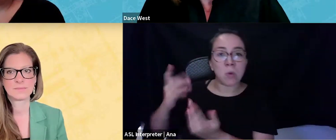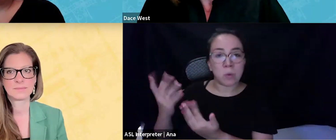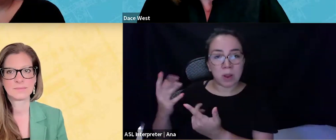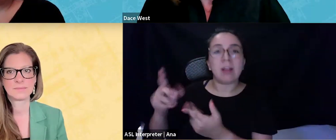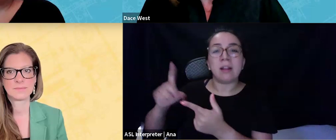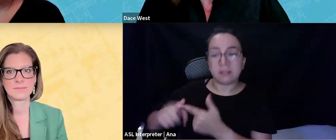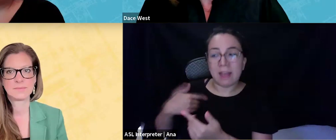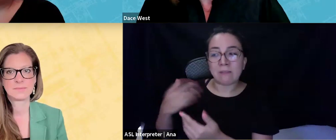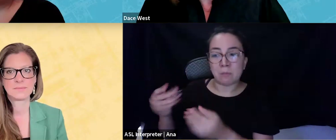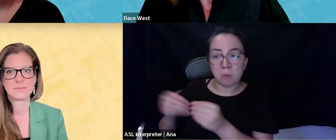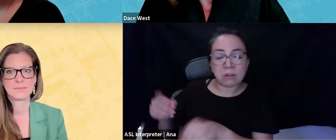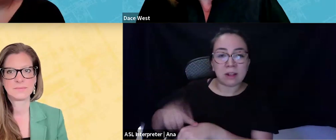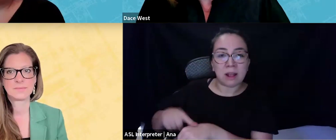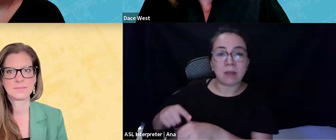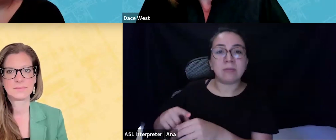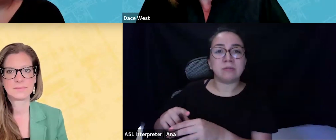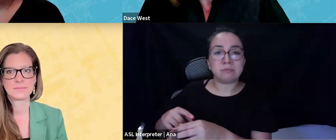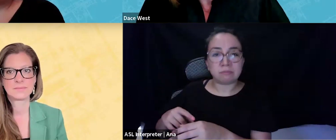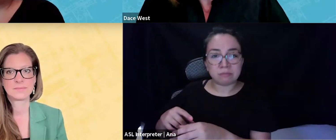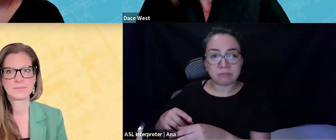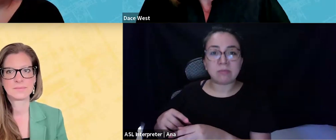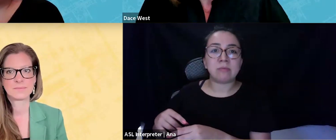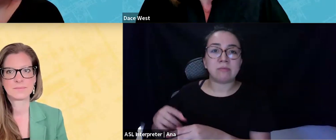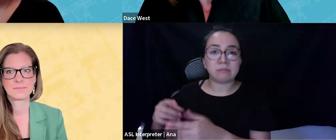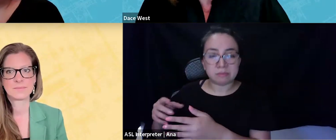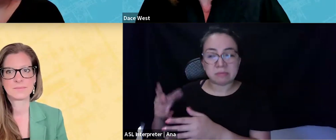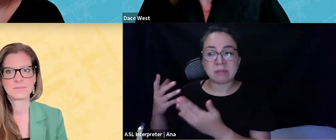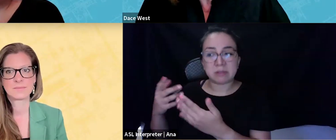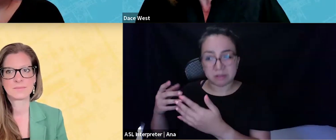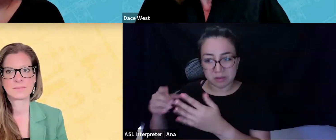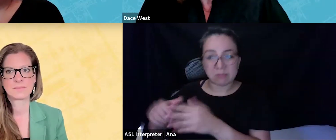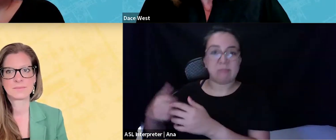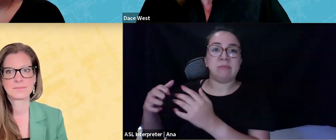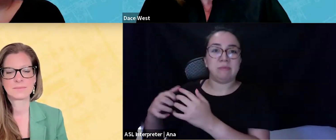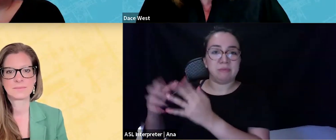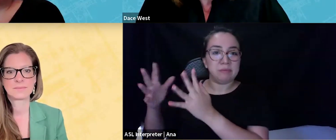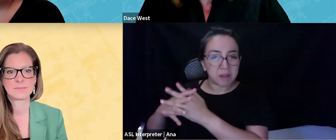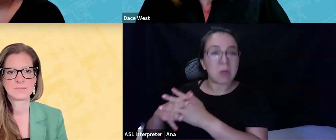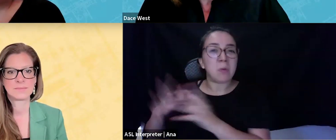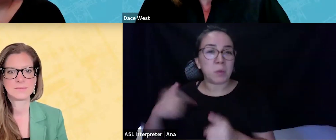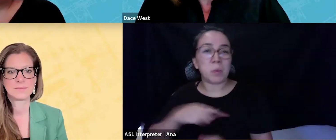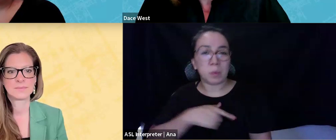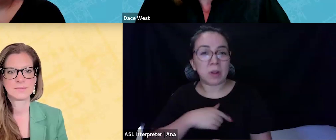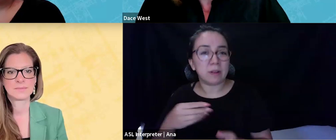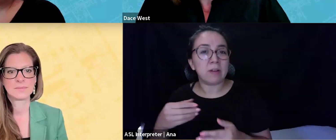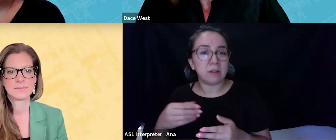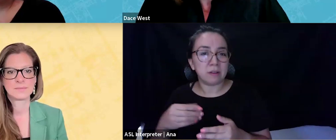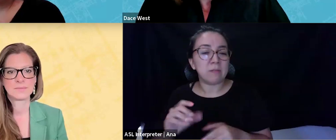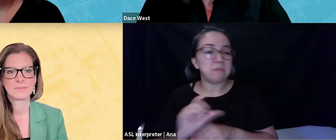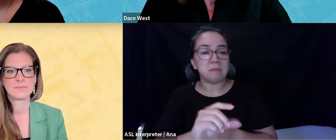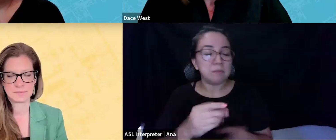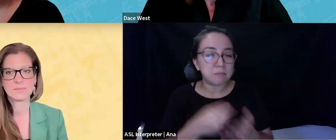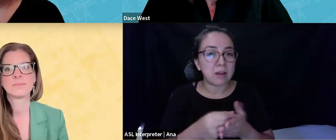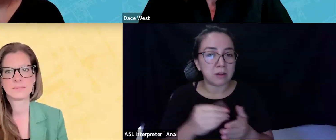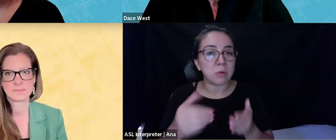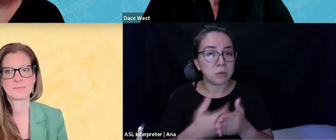bit of time to germinate and marinate a bit. We do fund pretty new programs though. So if you've been doing